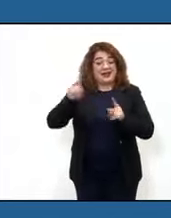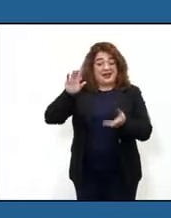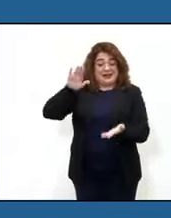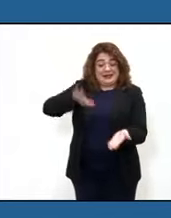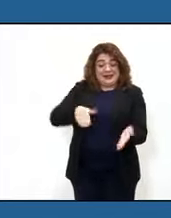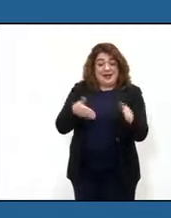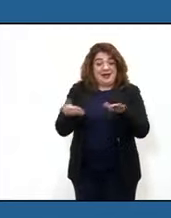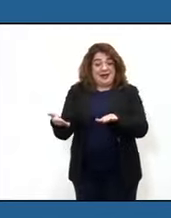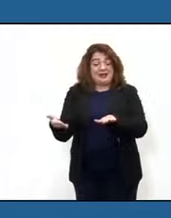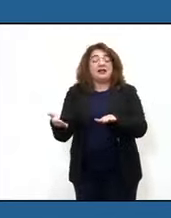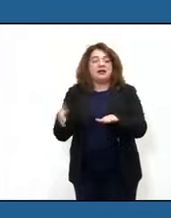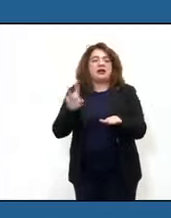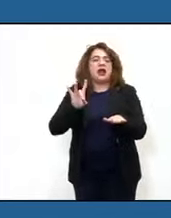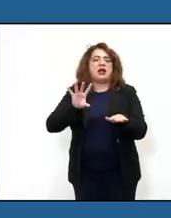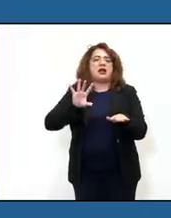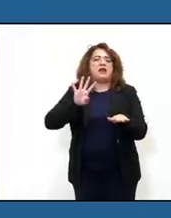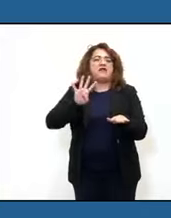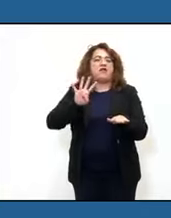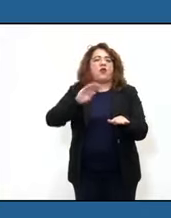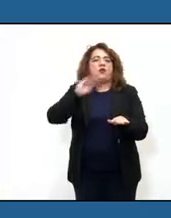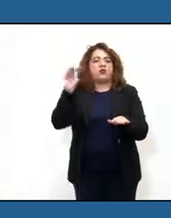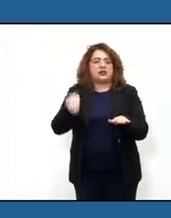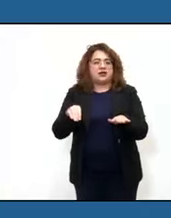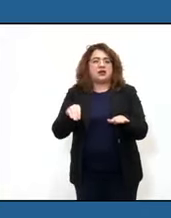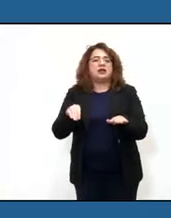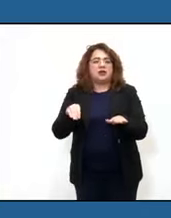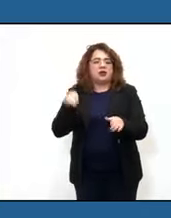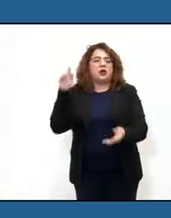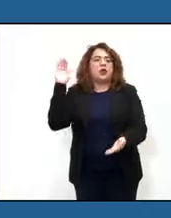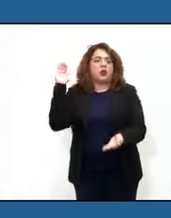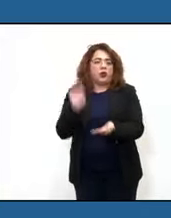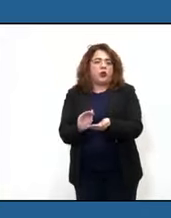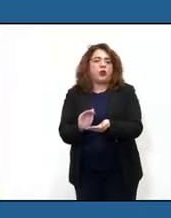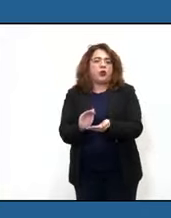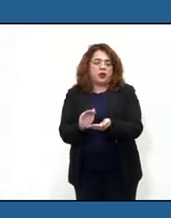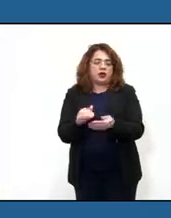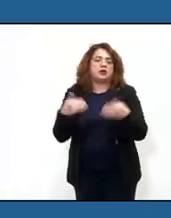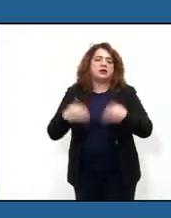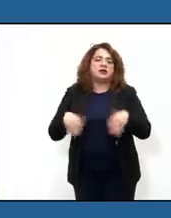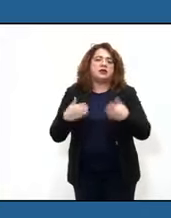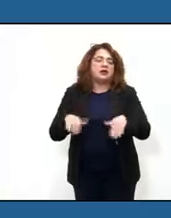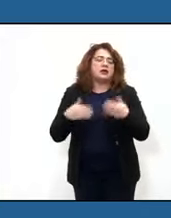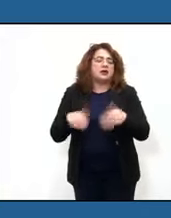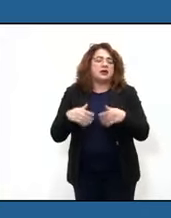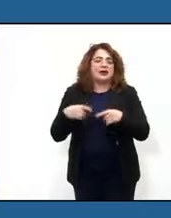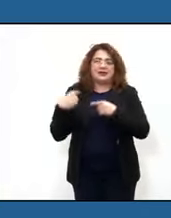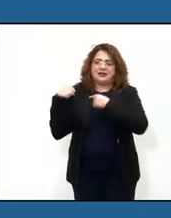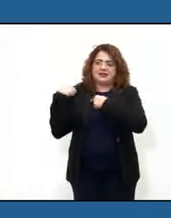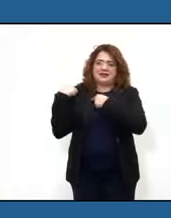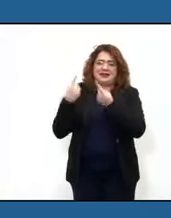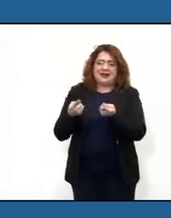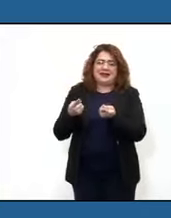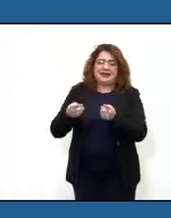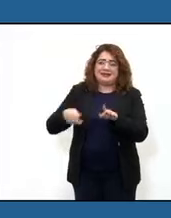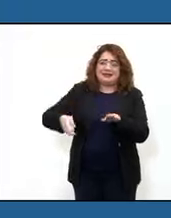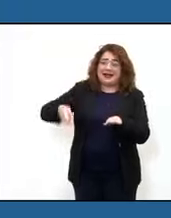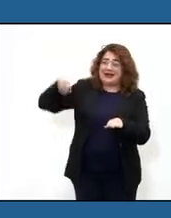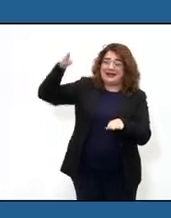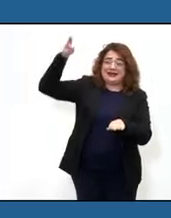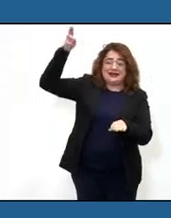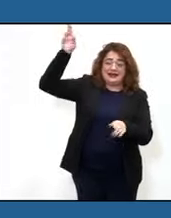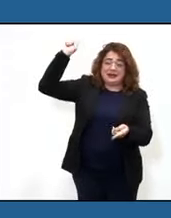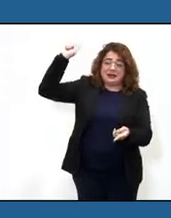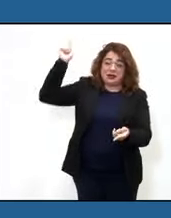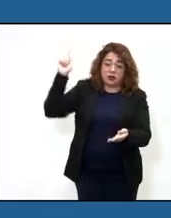about 84% since the height of the surge. So that's also really, really encouraging news. We want to still be